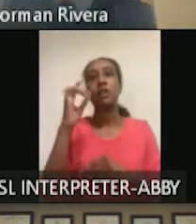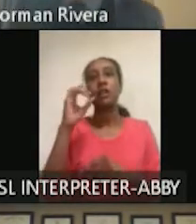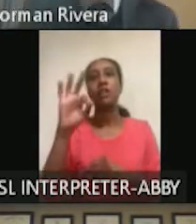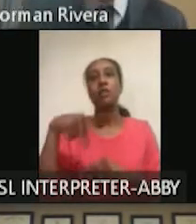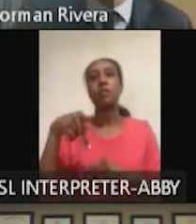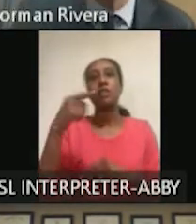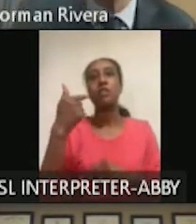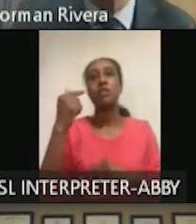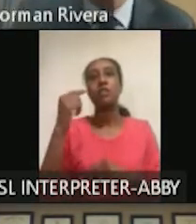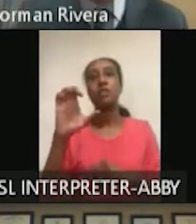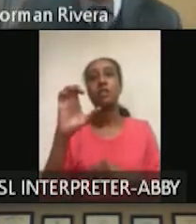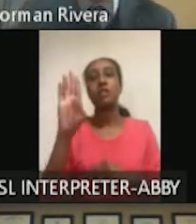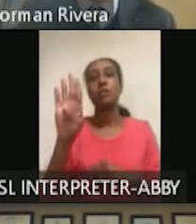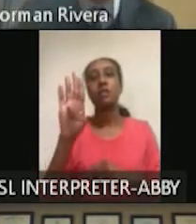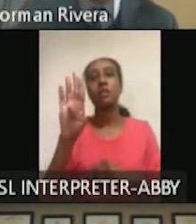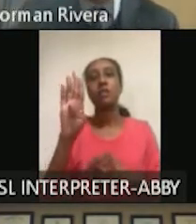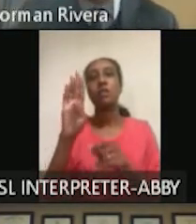PGCPB Resolution Number